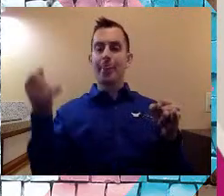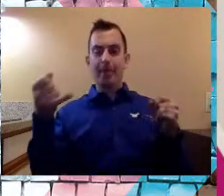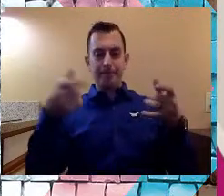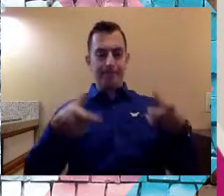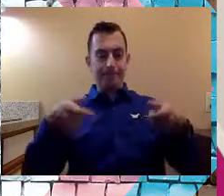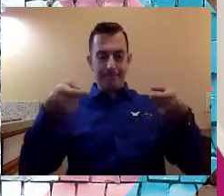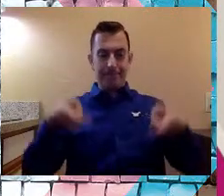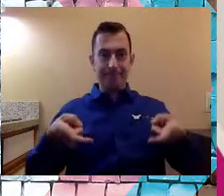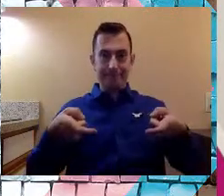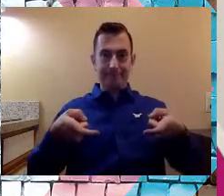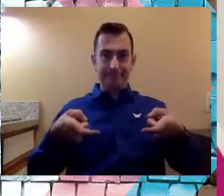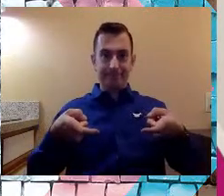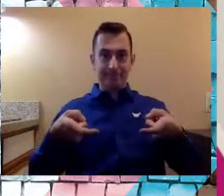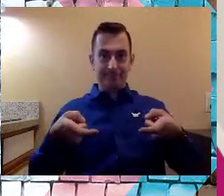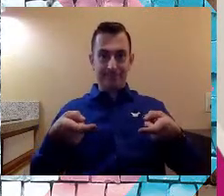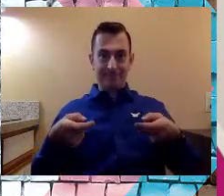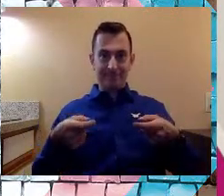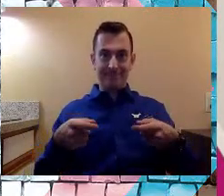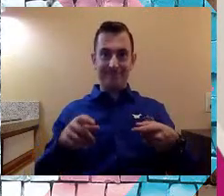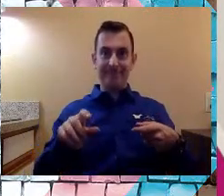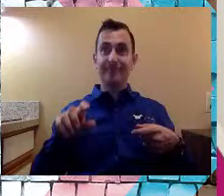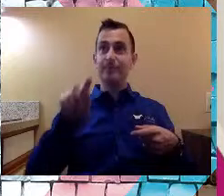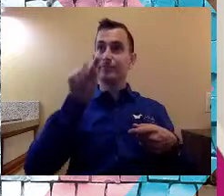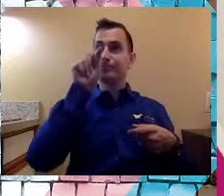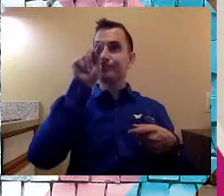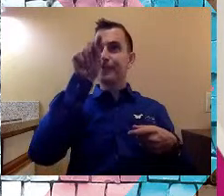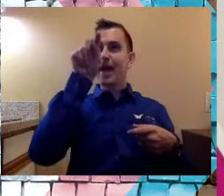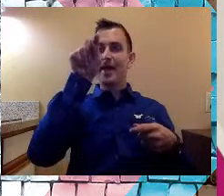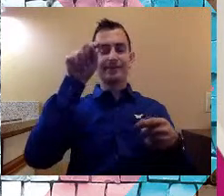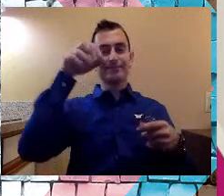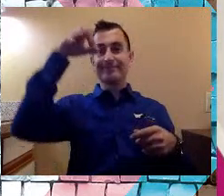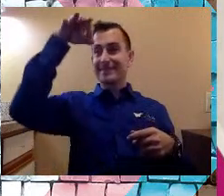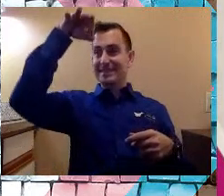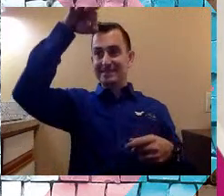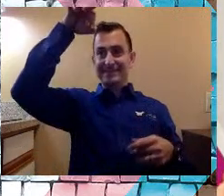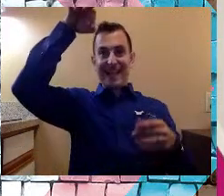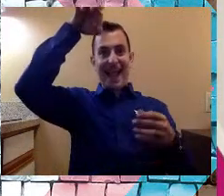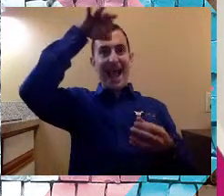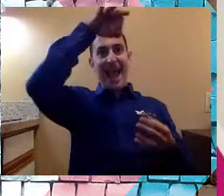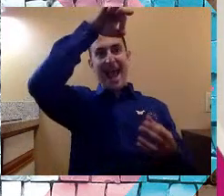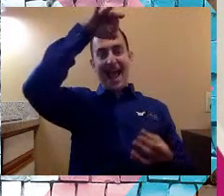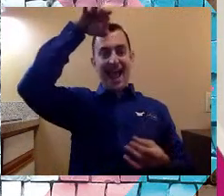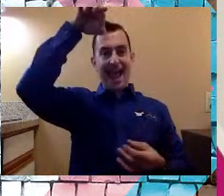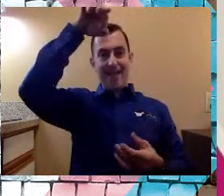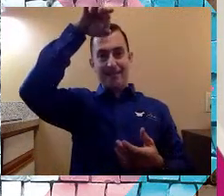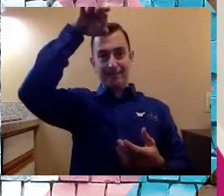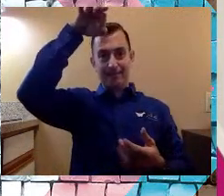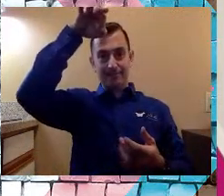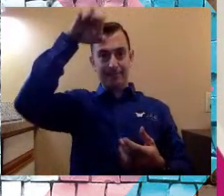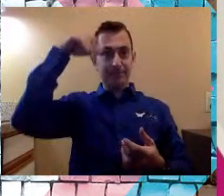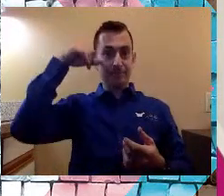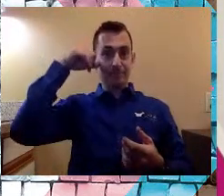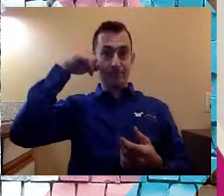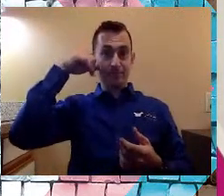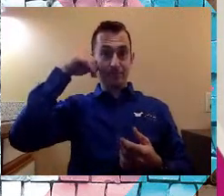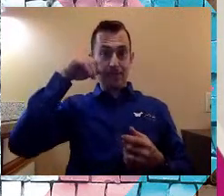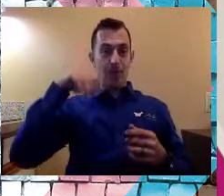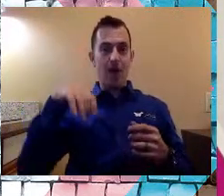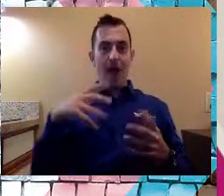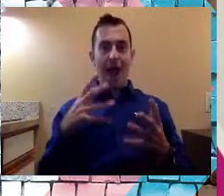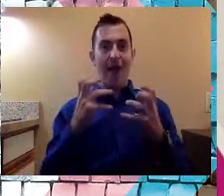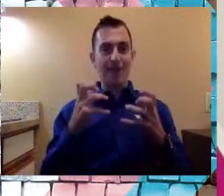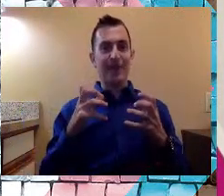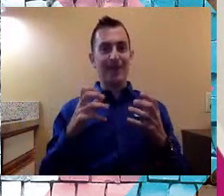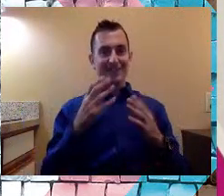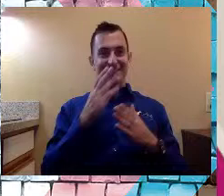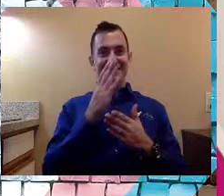end so that it's something that could hang. And I think that I would like to hang some pom-poms from that. I think that would look